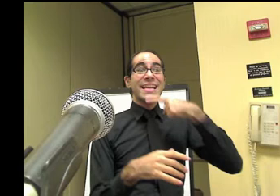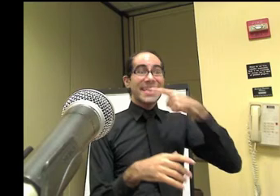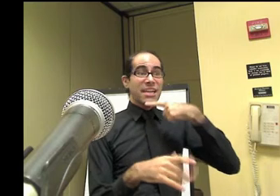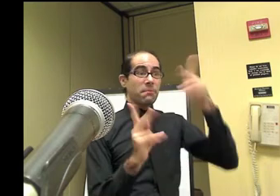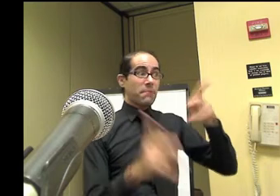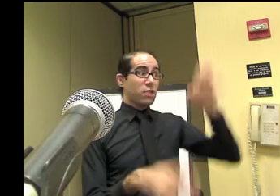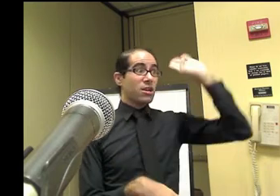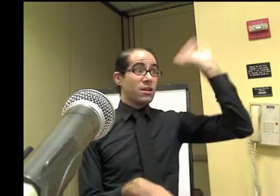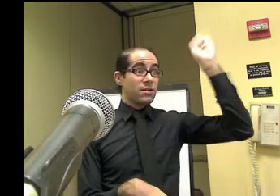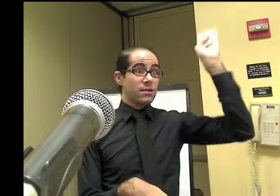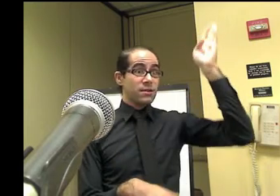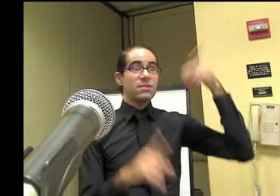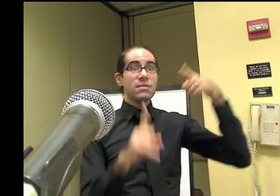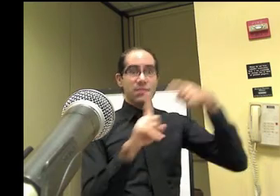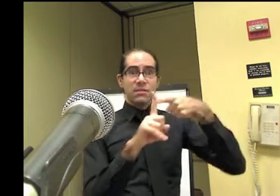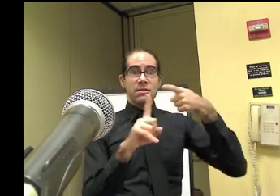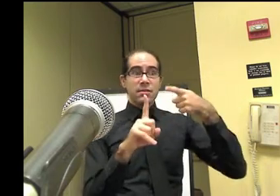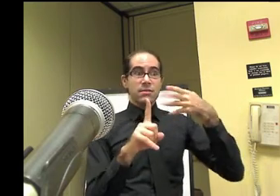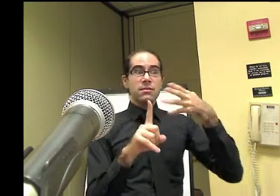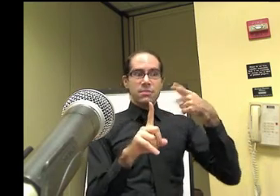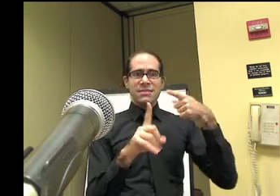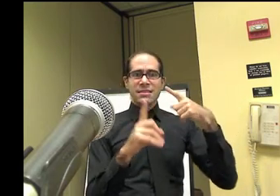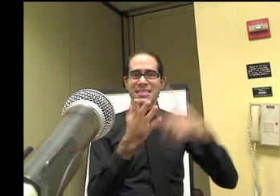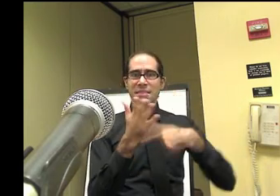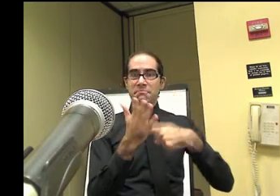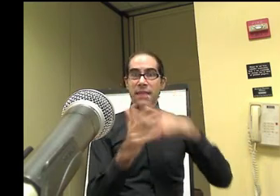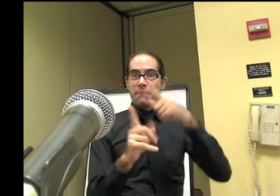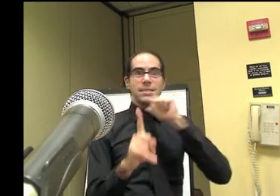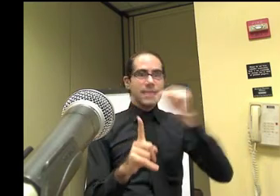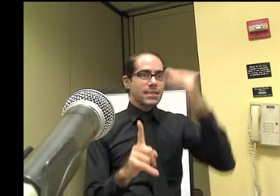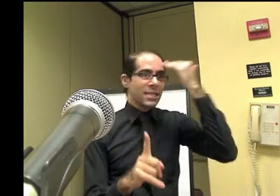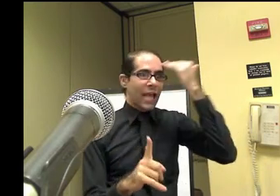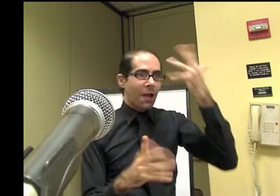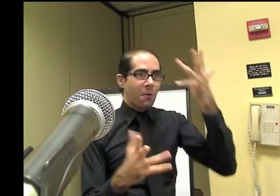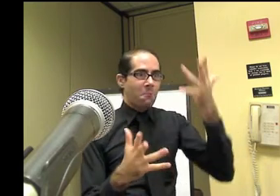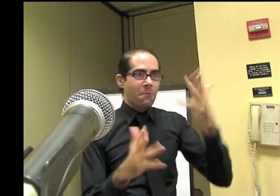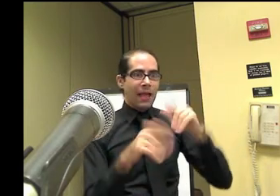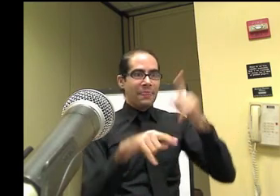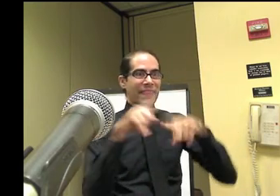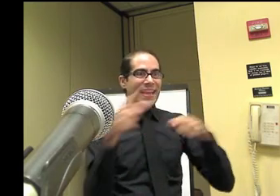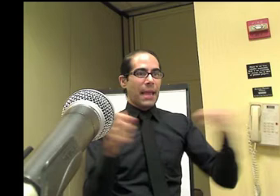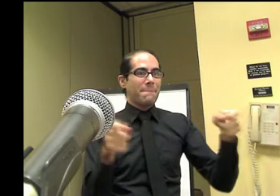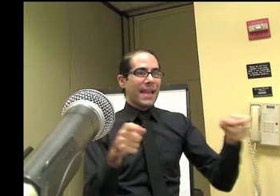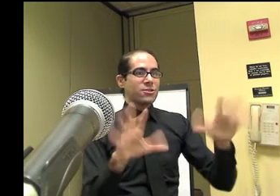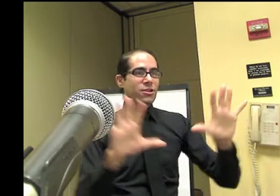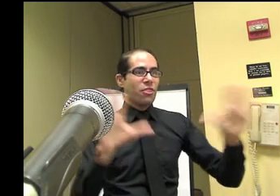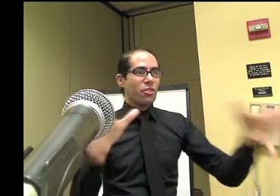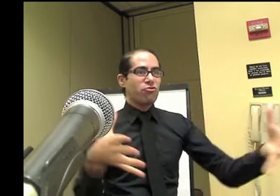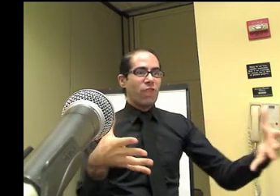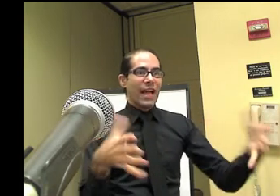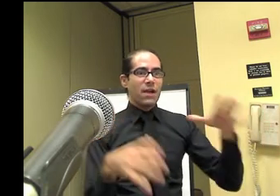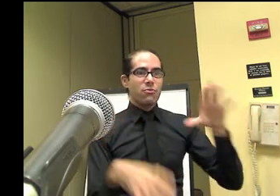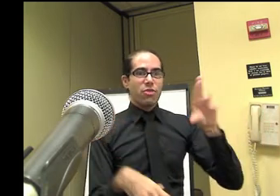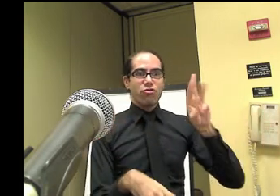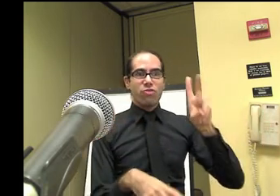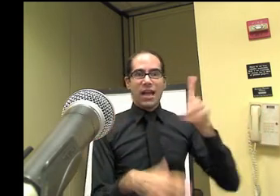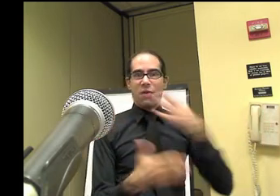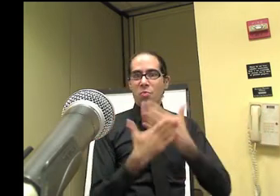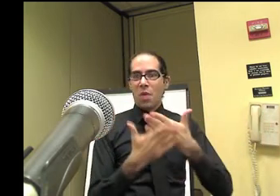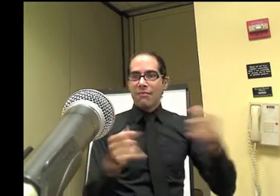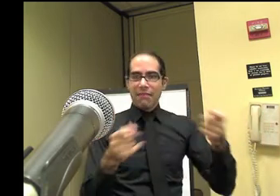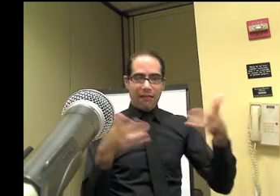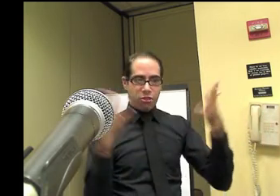doesn't. So if a hearing presenter is there, sometimes they're not aware that